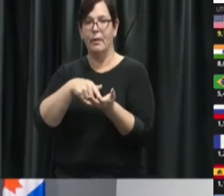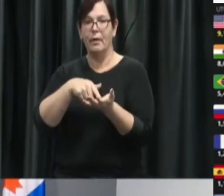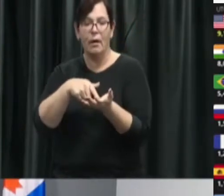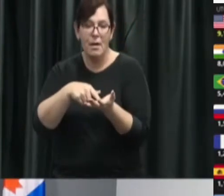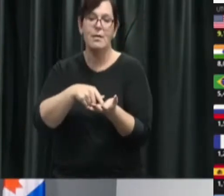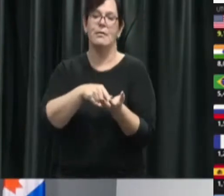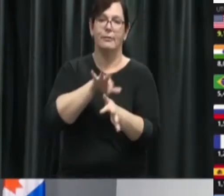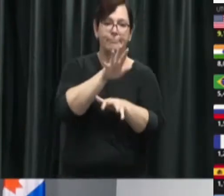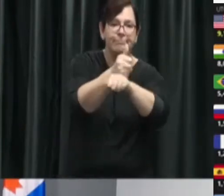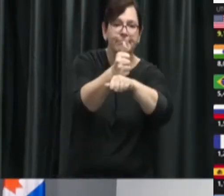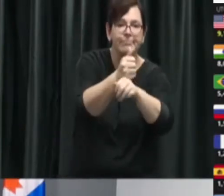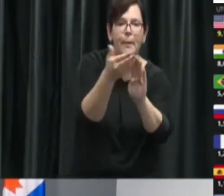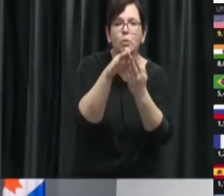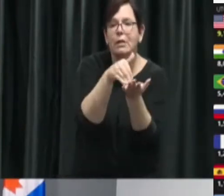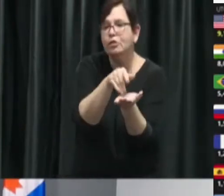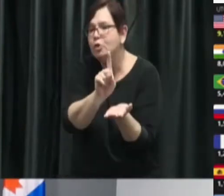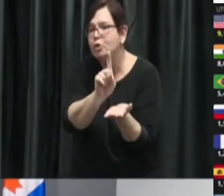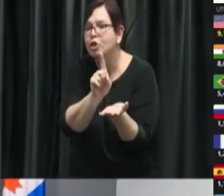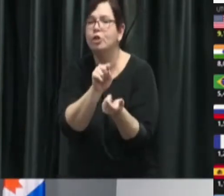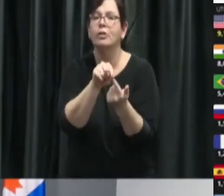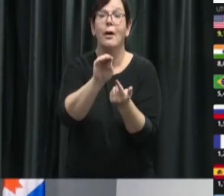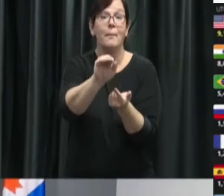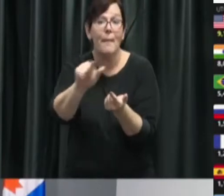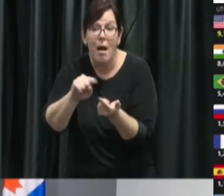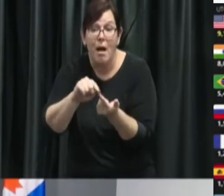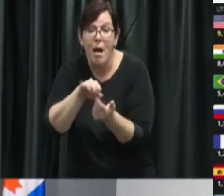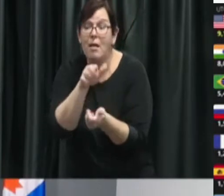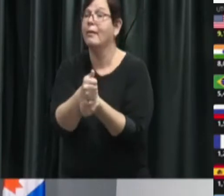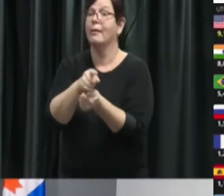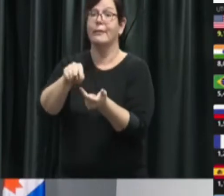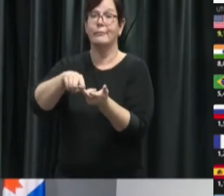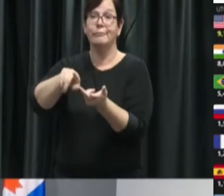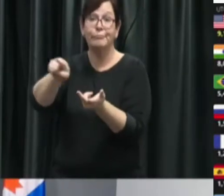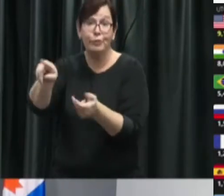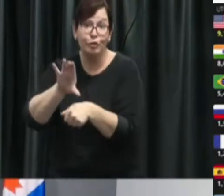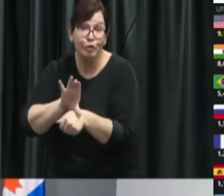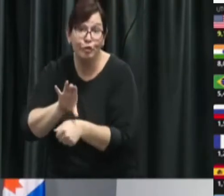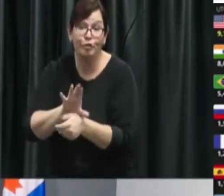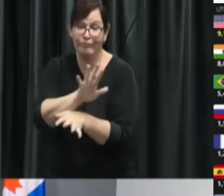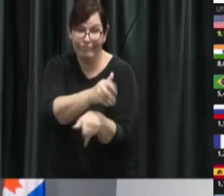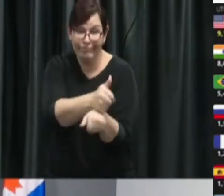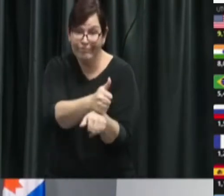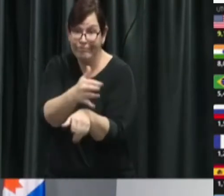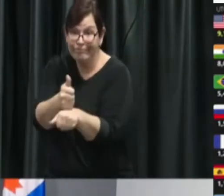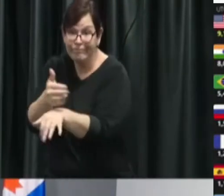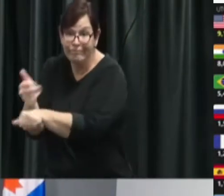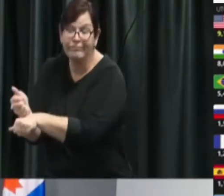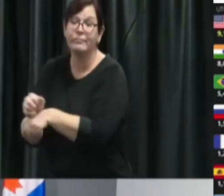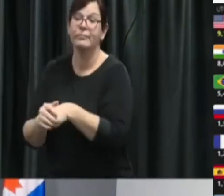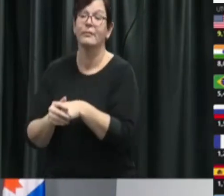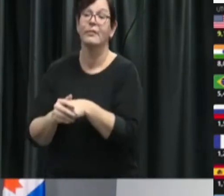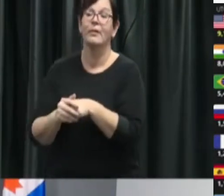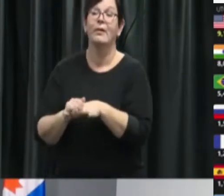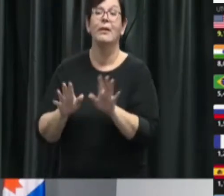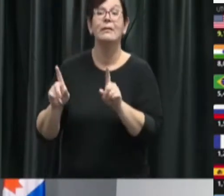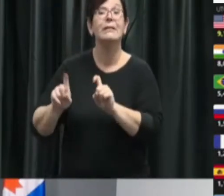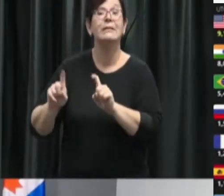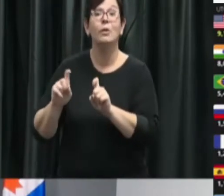and even a church. It allows for testing where people are living their daily lives.